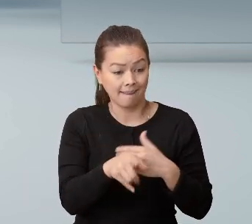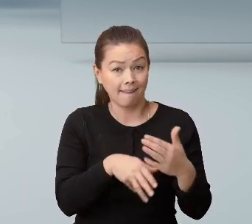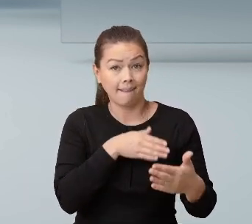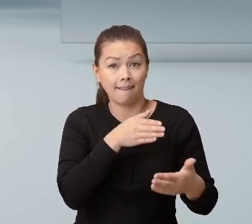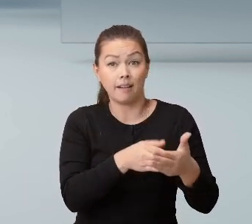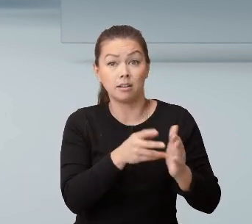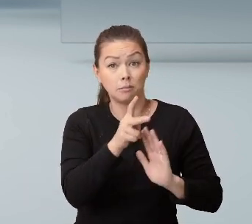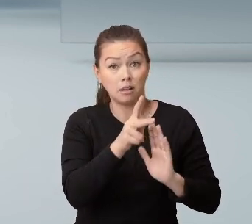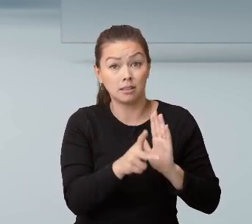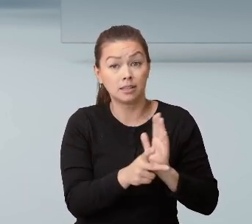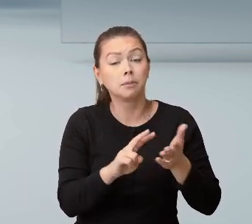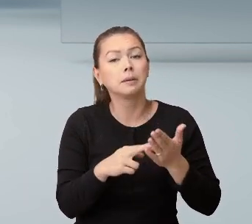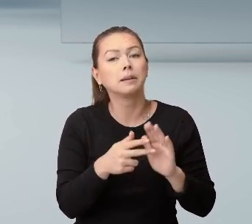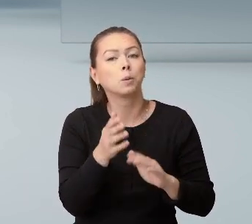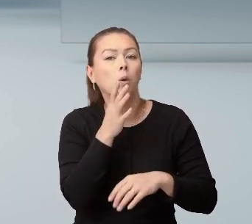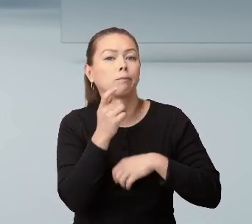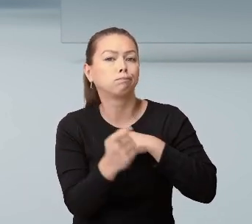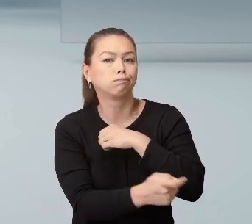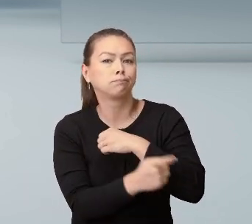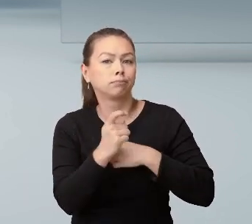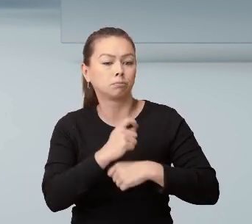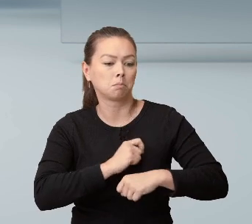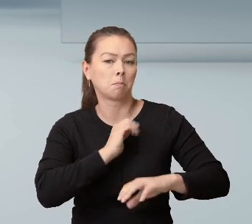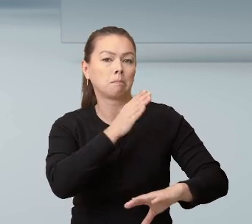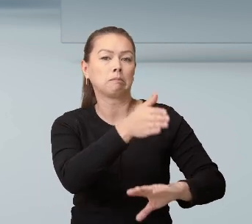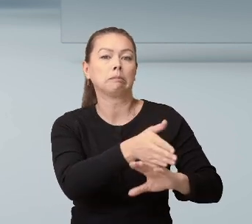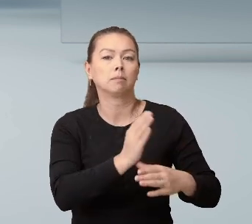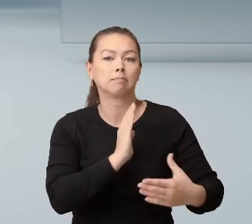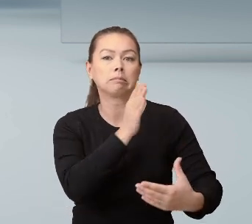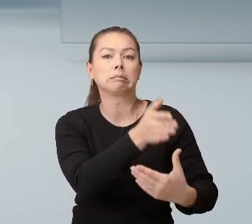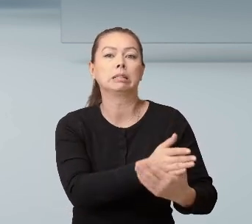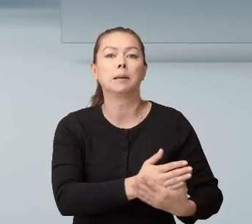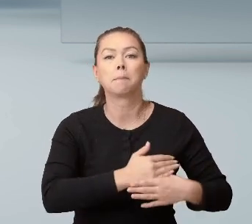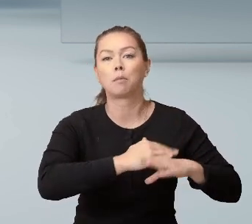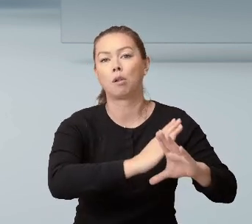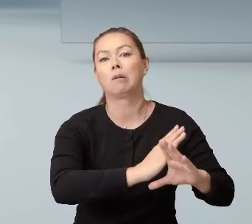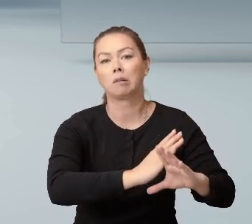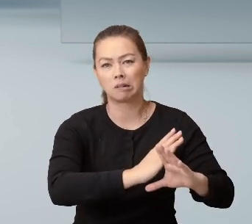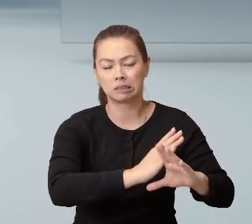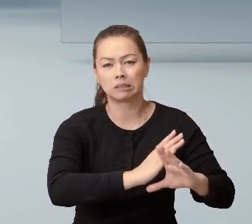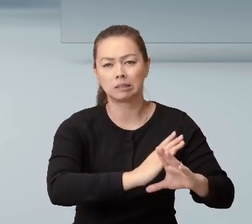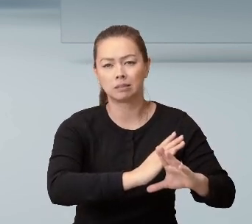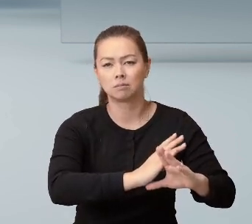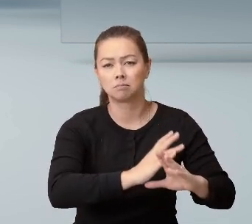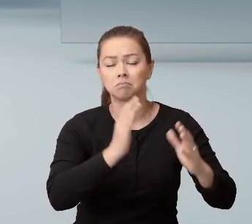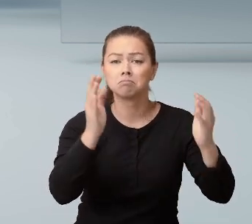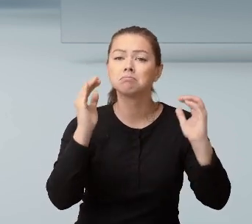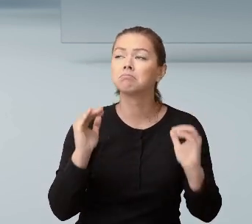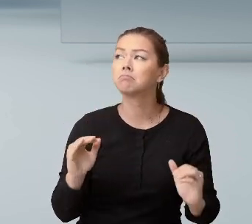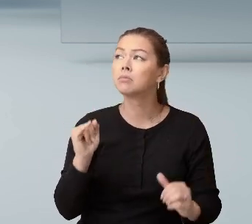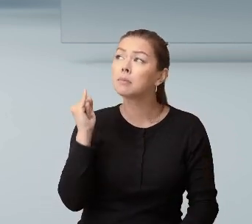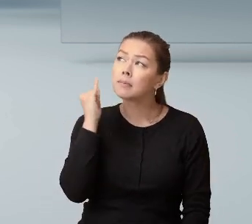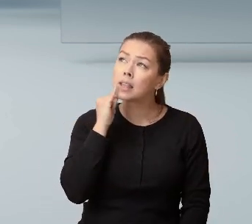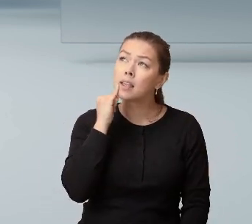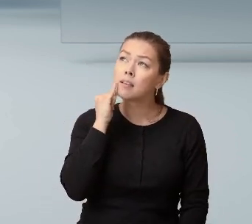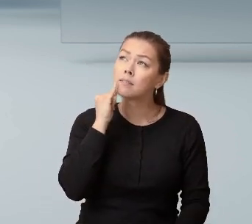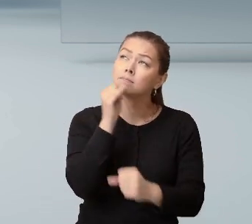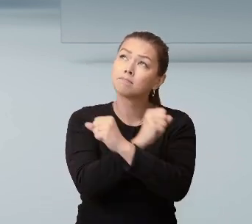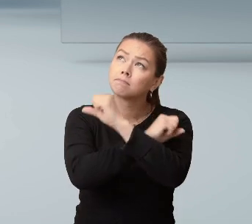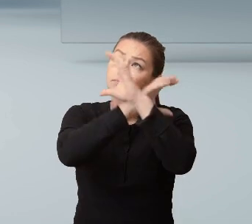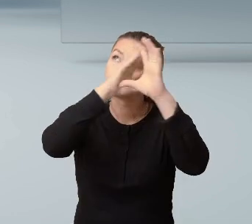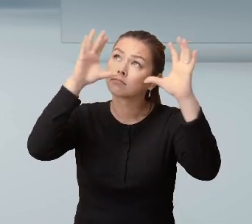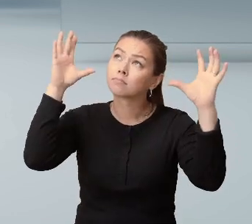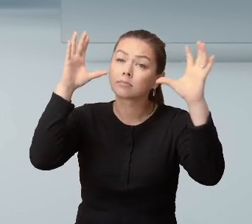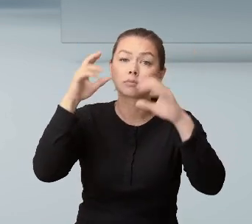they're going against policy and work with users to triage the rest? And wouldn't it be great if